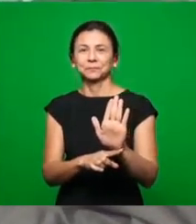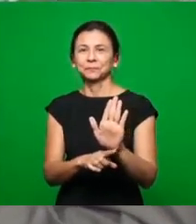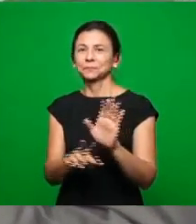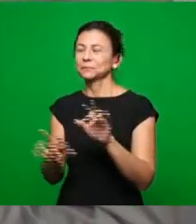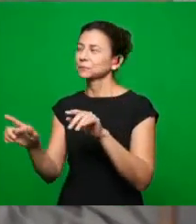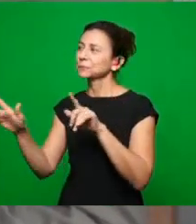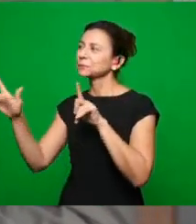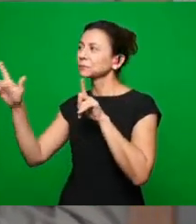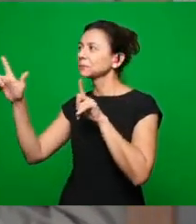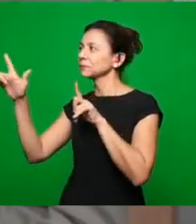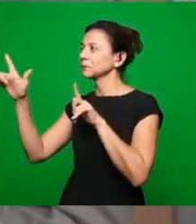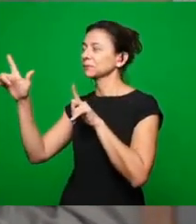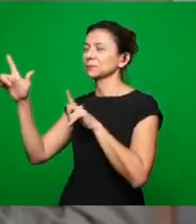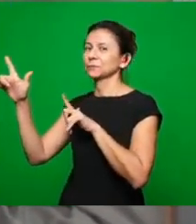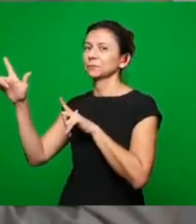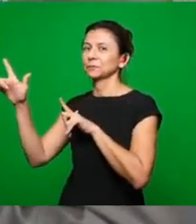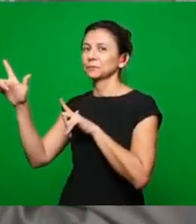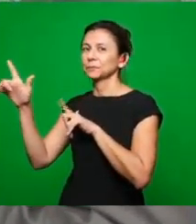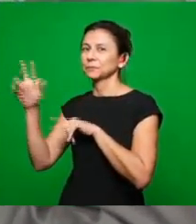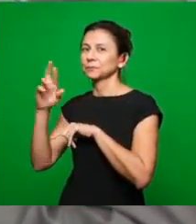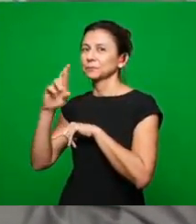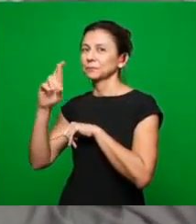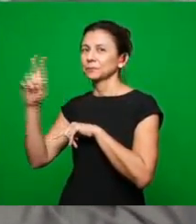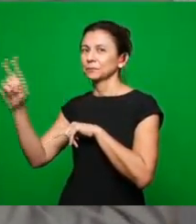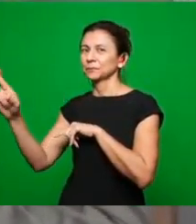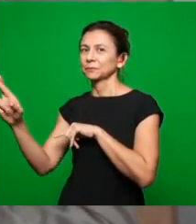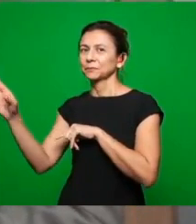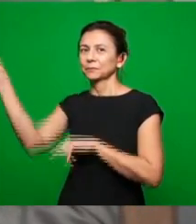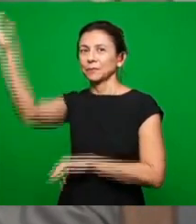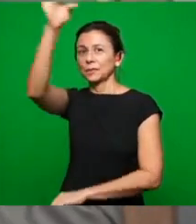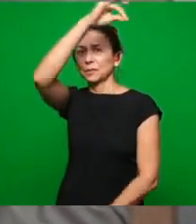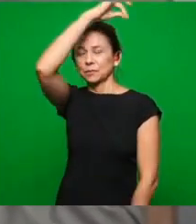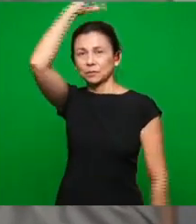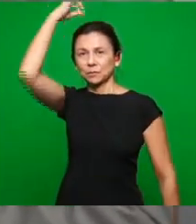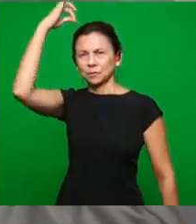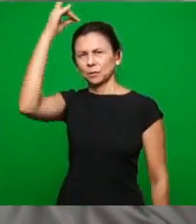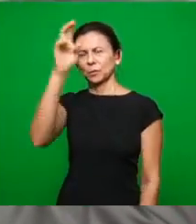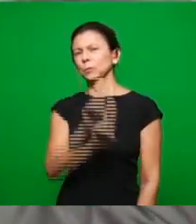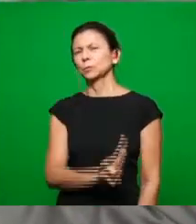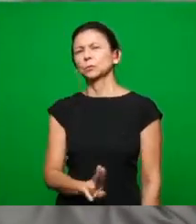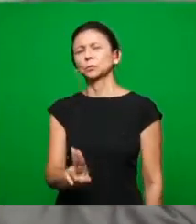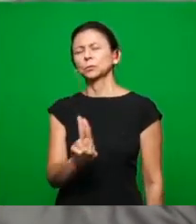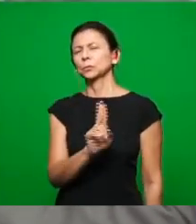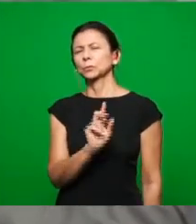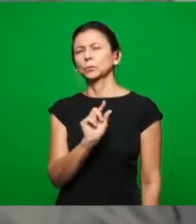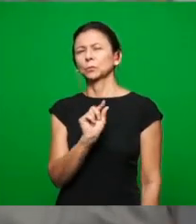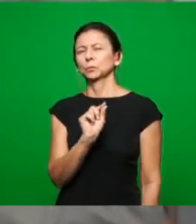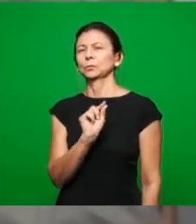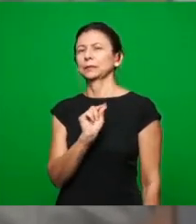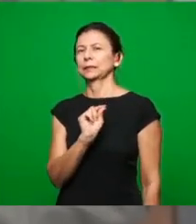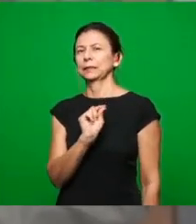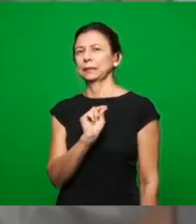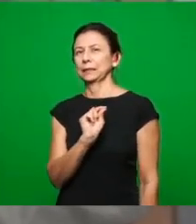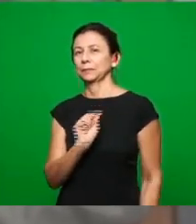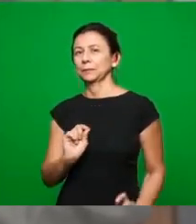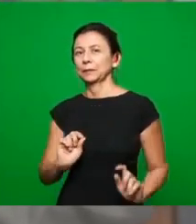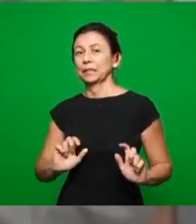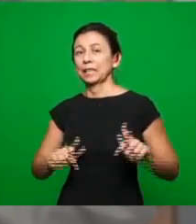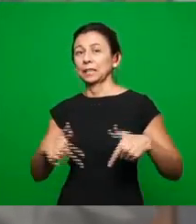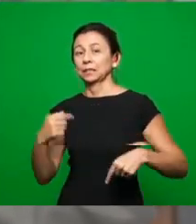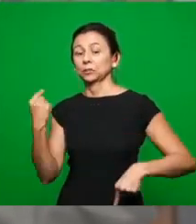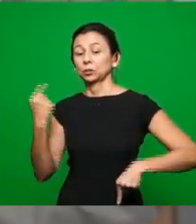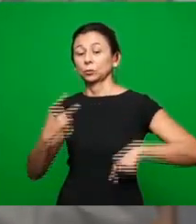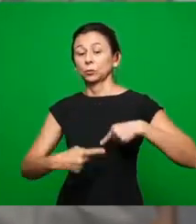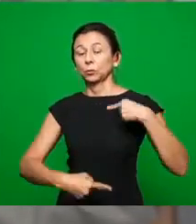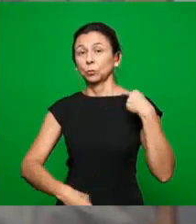with this answer that speaks about the instrument used by the Holy Spirit in order to react to